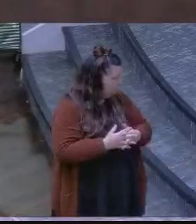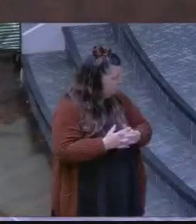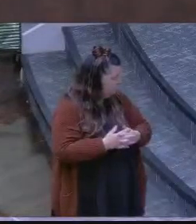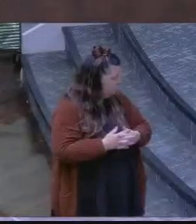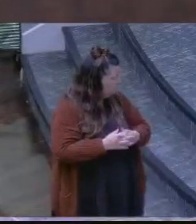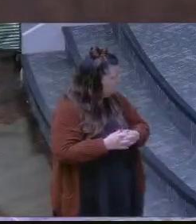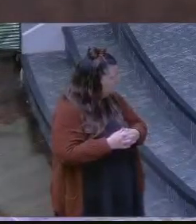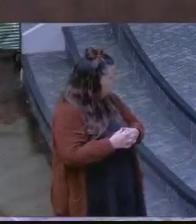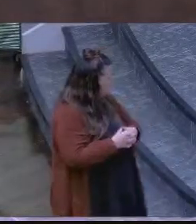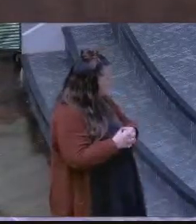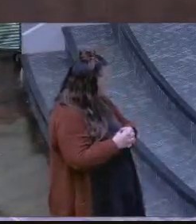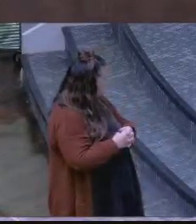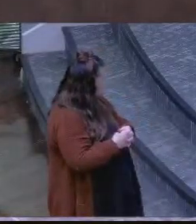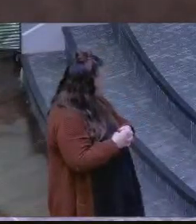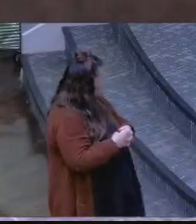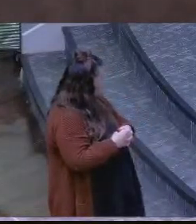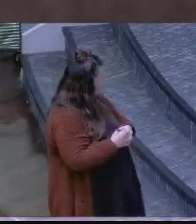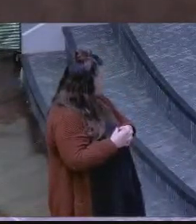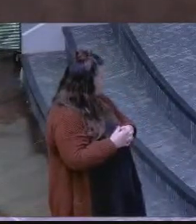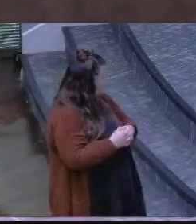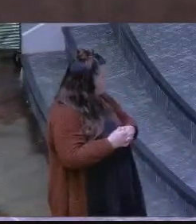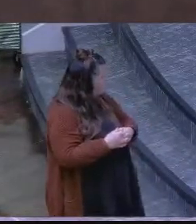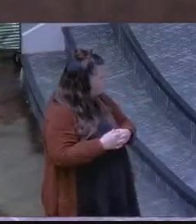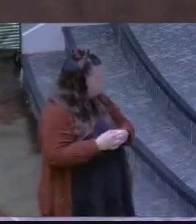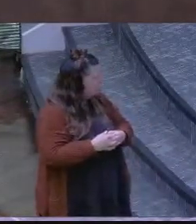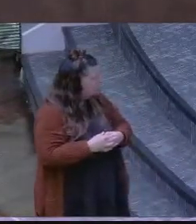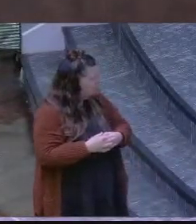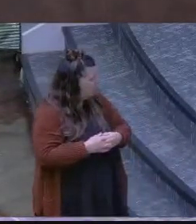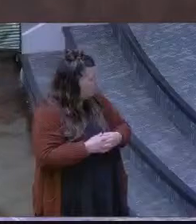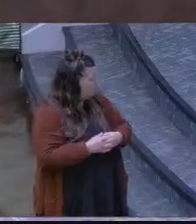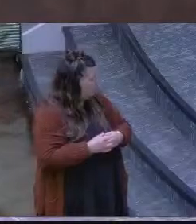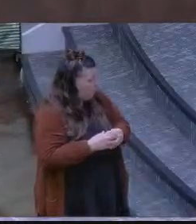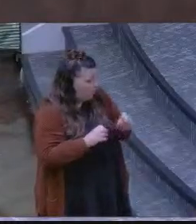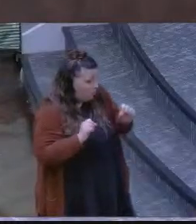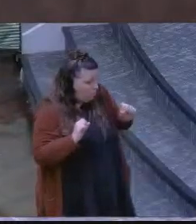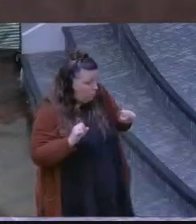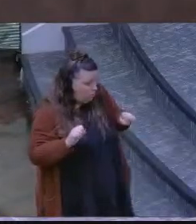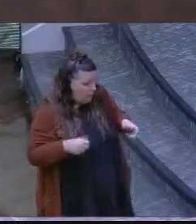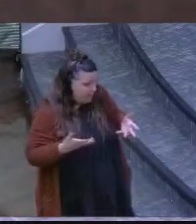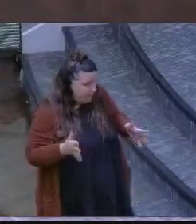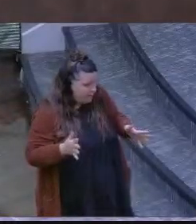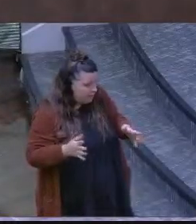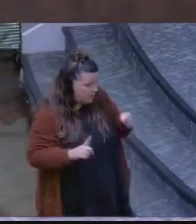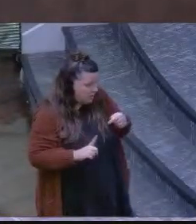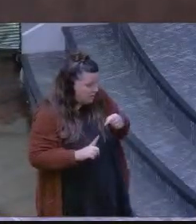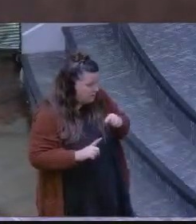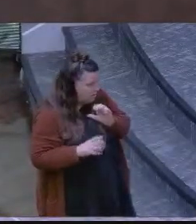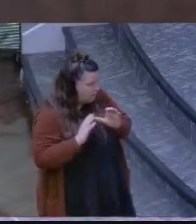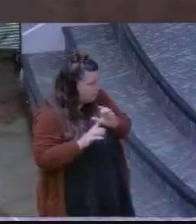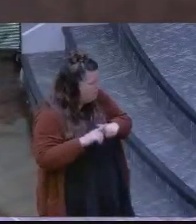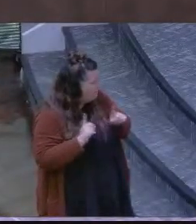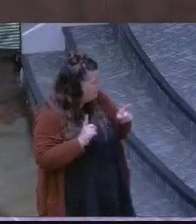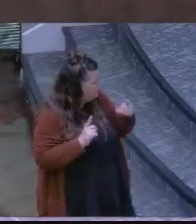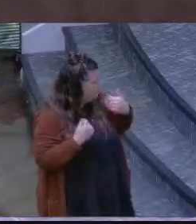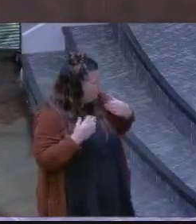Okay. Oh, okay. All right. We can finish this conversation up. Ms. Davis, did you want to finish your questions?